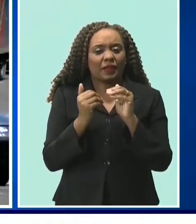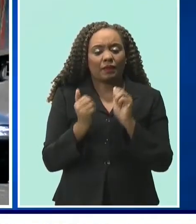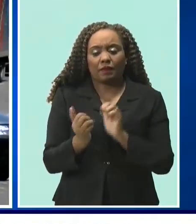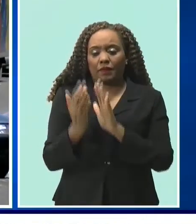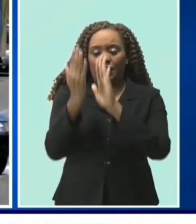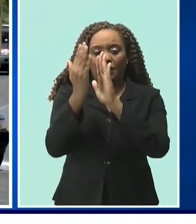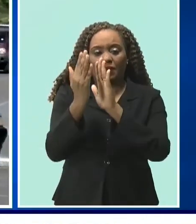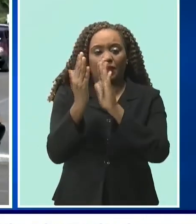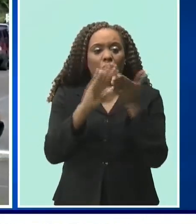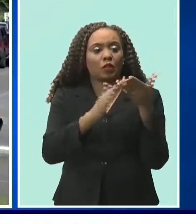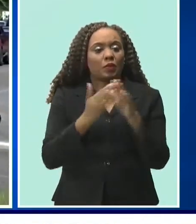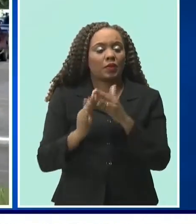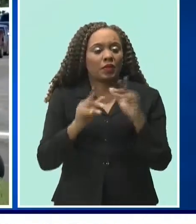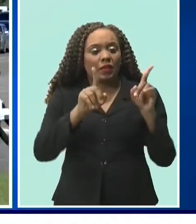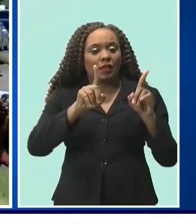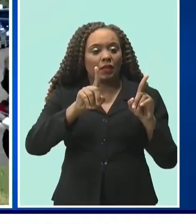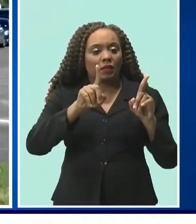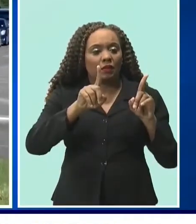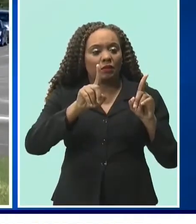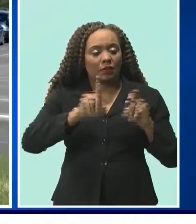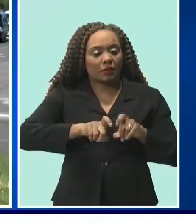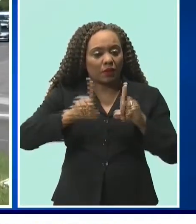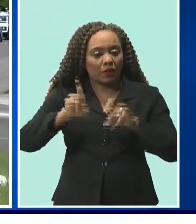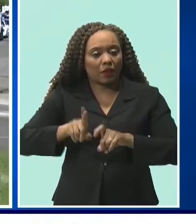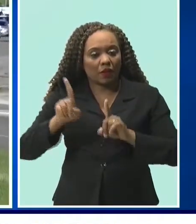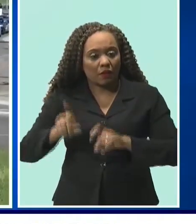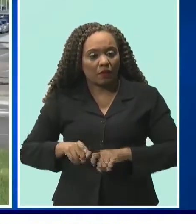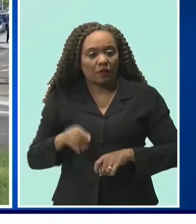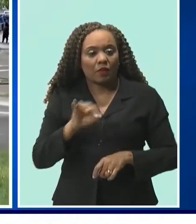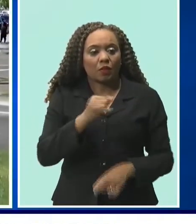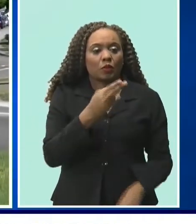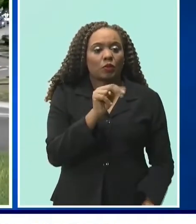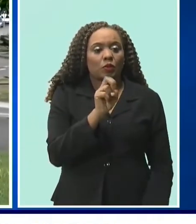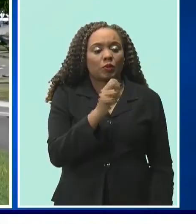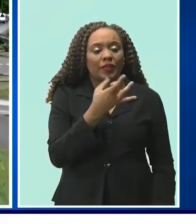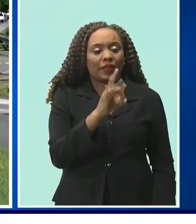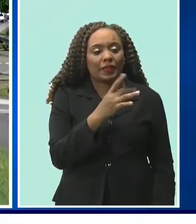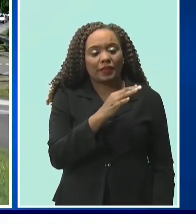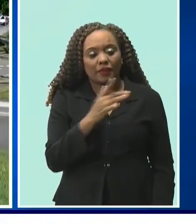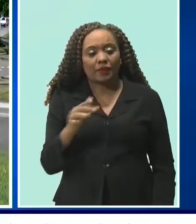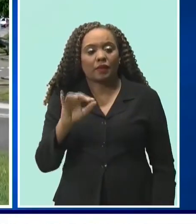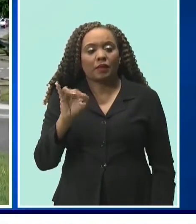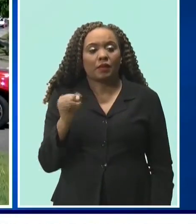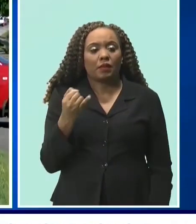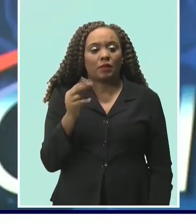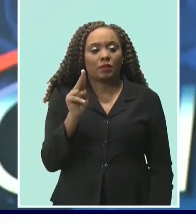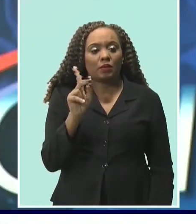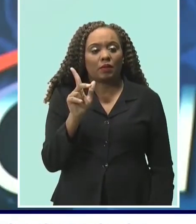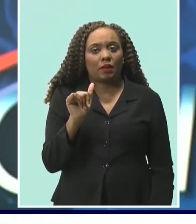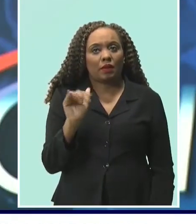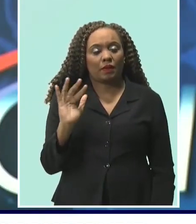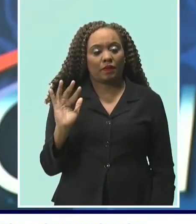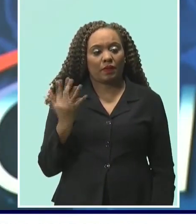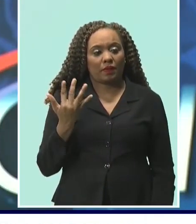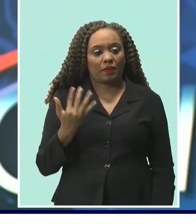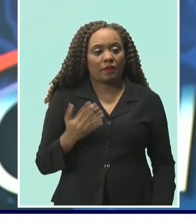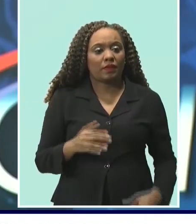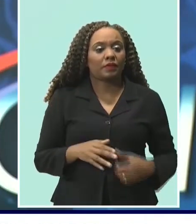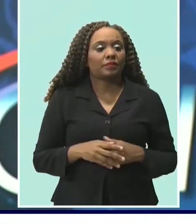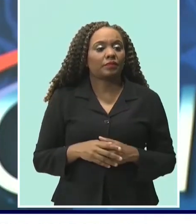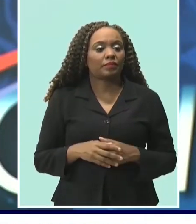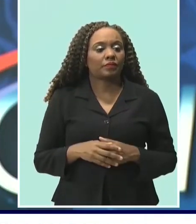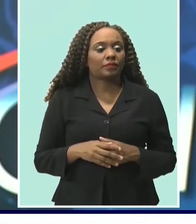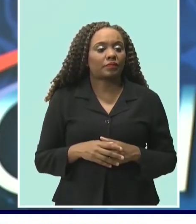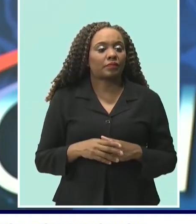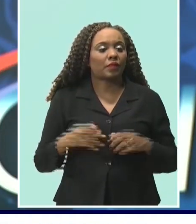surveys within the vicinity of the road improvements between June 18th and July the 5th. Well, even though Crop